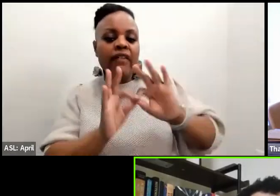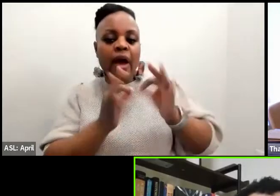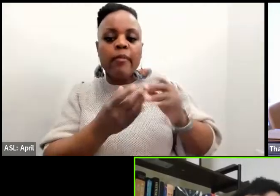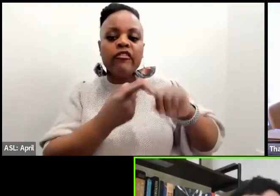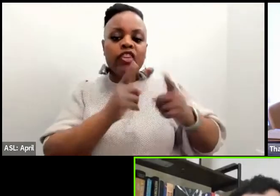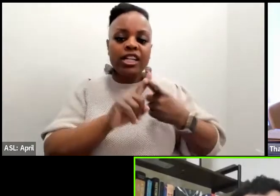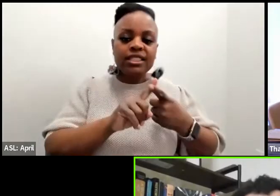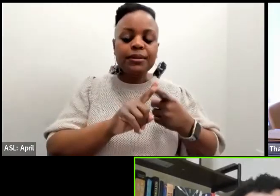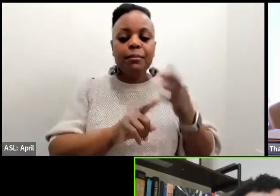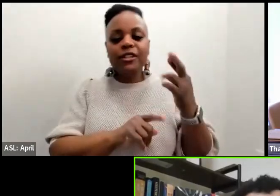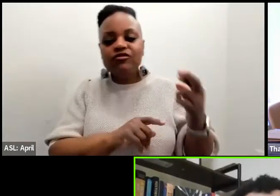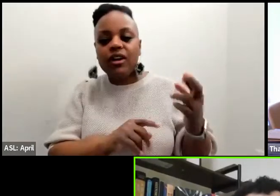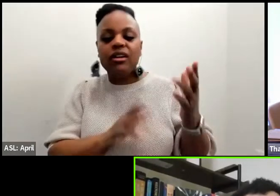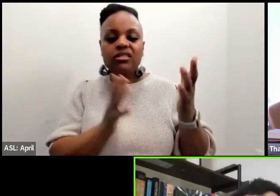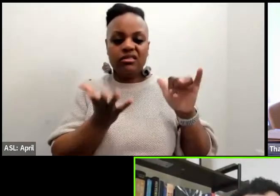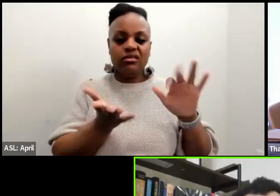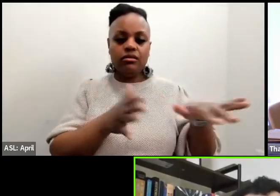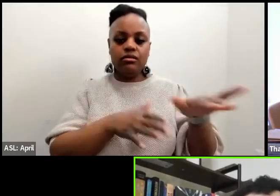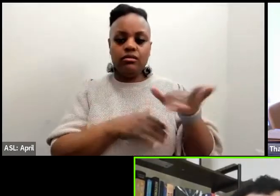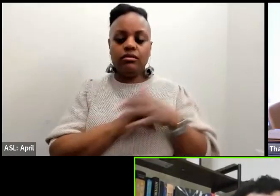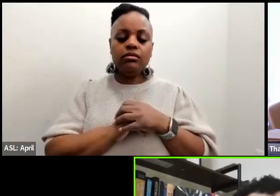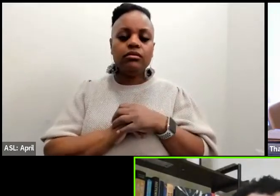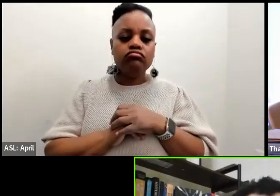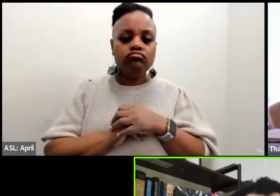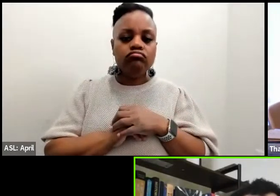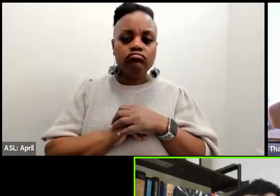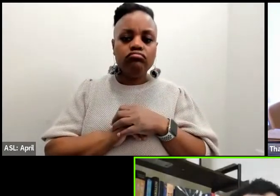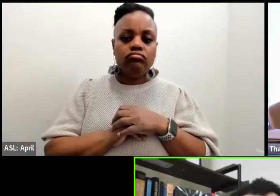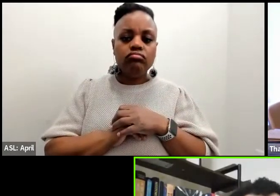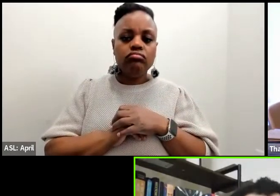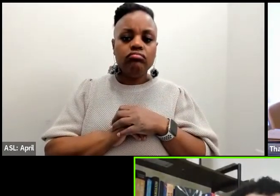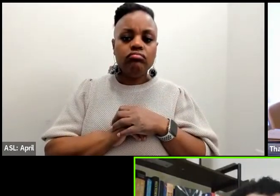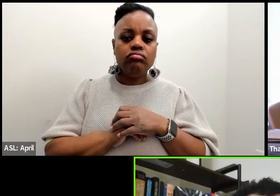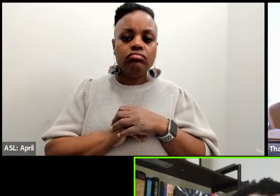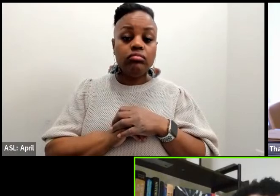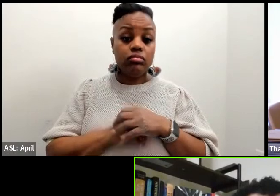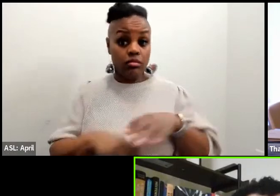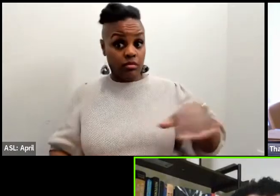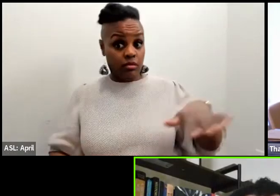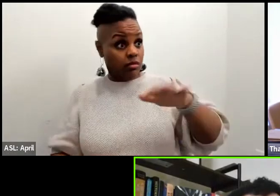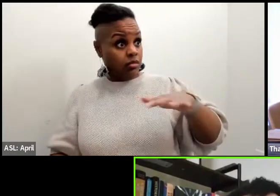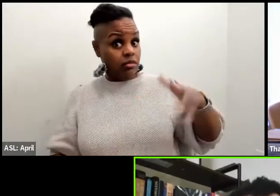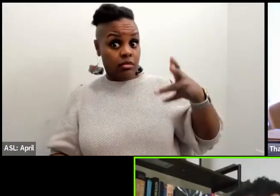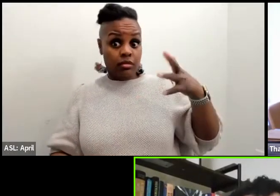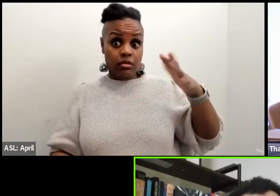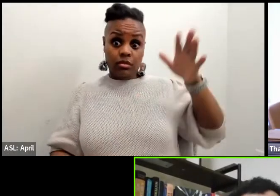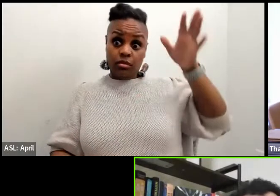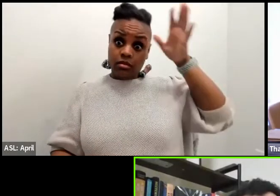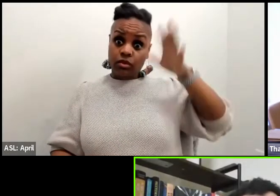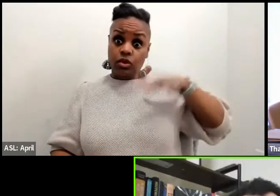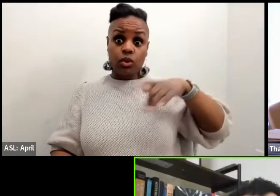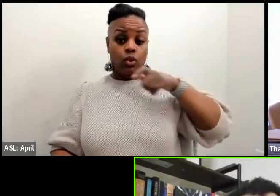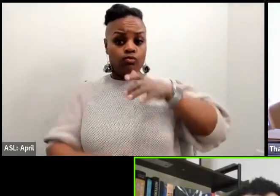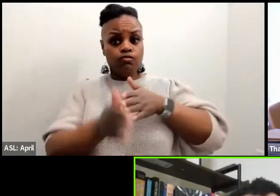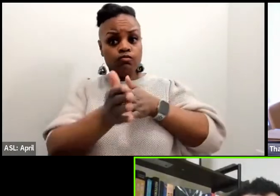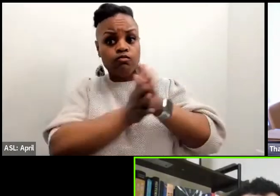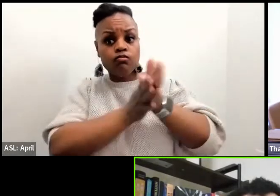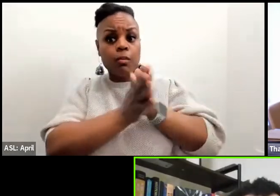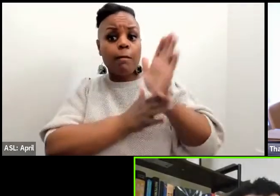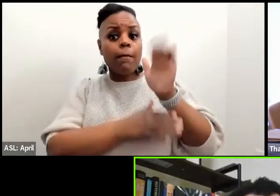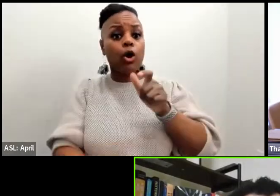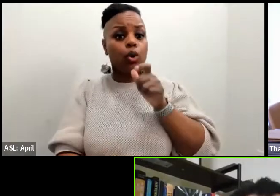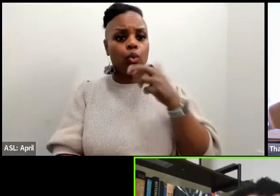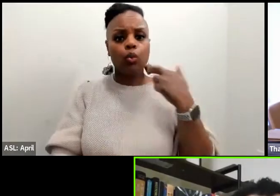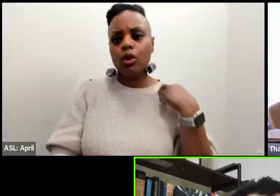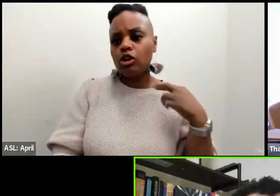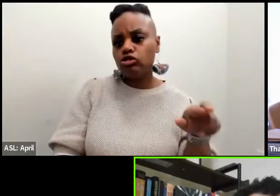as, like, these are angry Muslim men who are motivated by religion, who are motivated by ideology, that just seize the opportunity to pick up arms